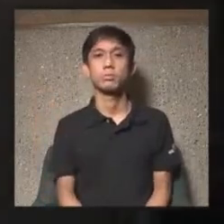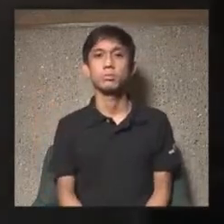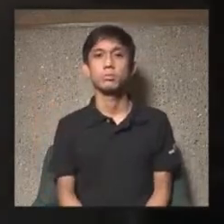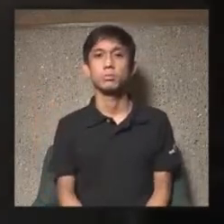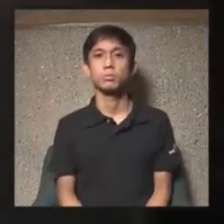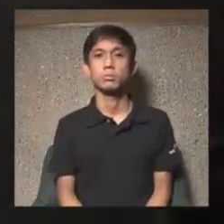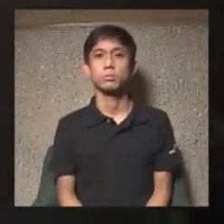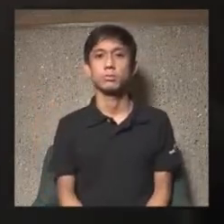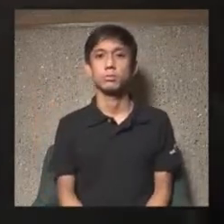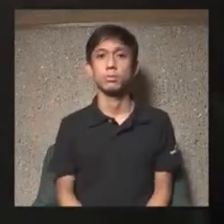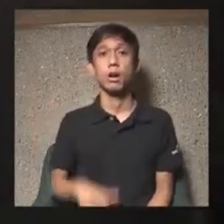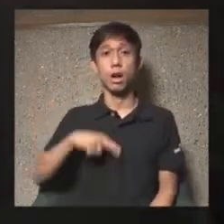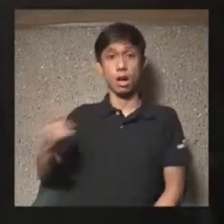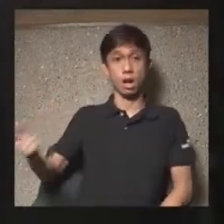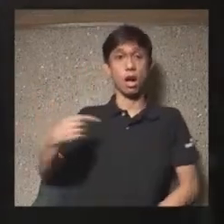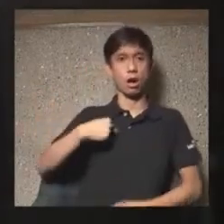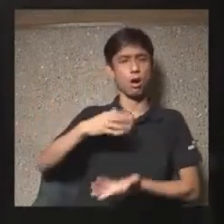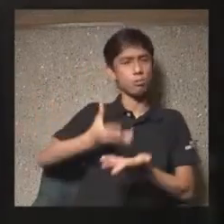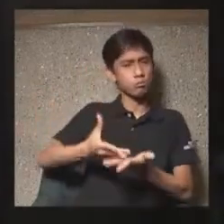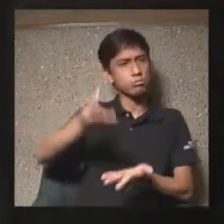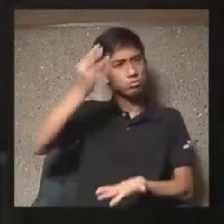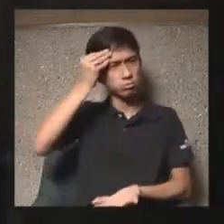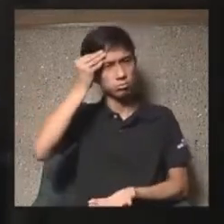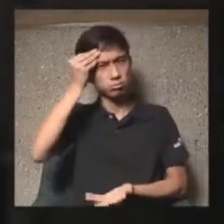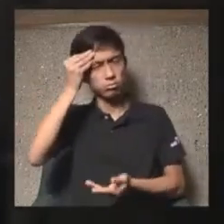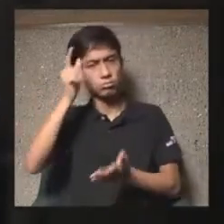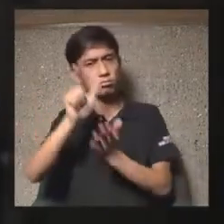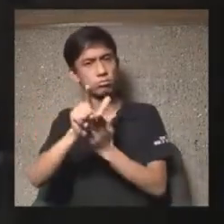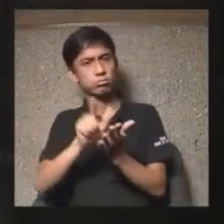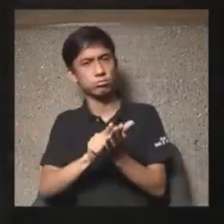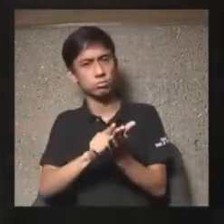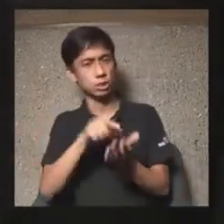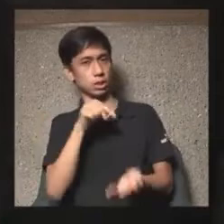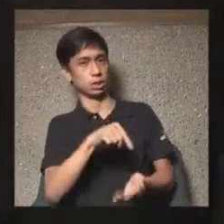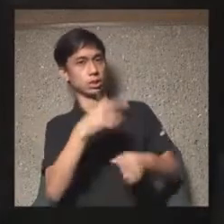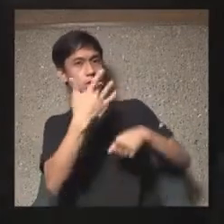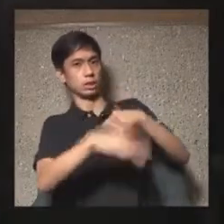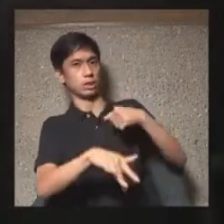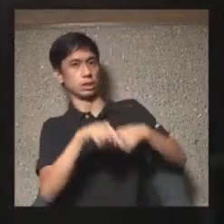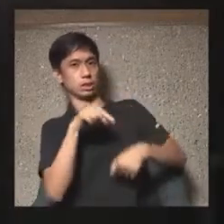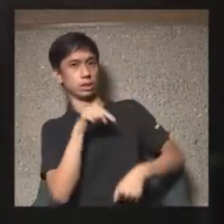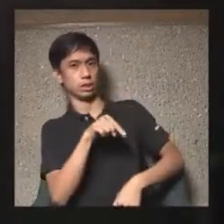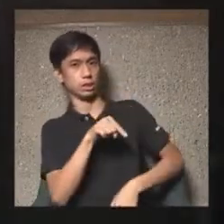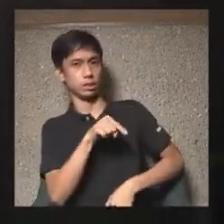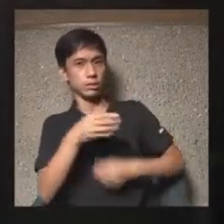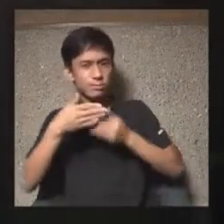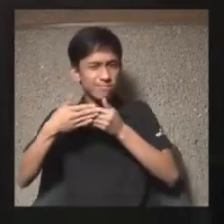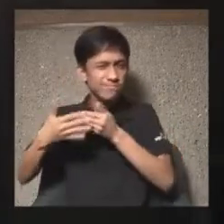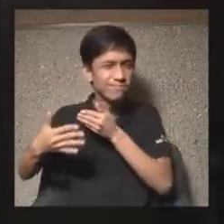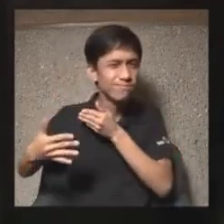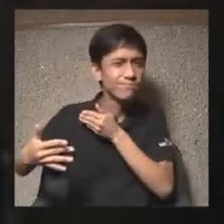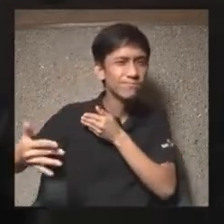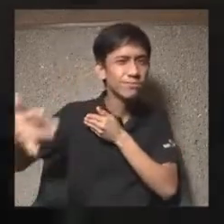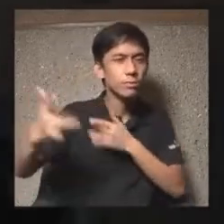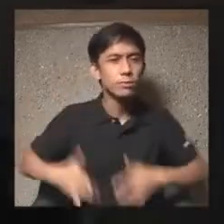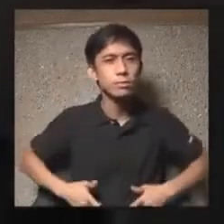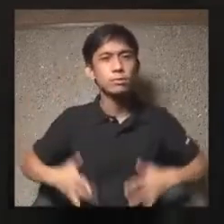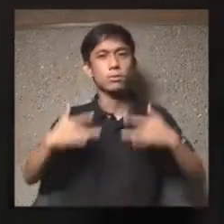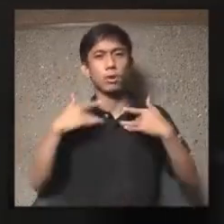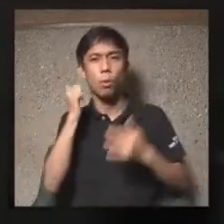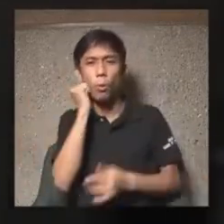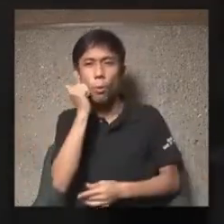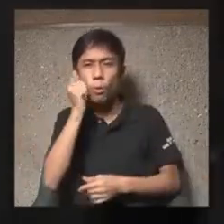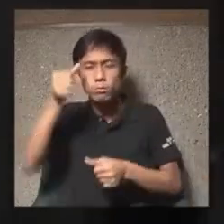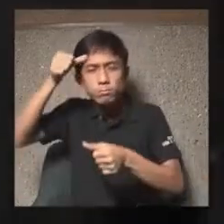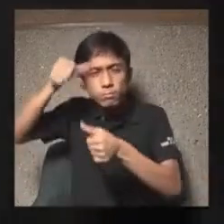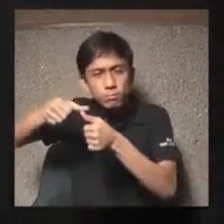very early. And that for the rest of my life, I will always remember that lesson. That when God comes to me and